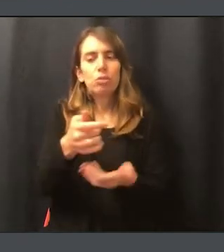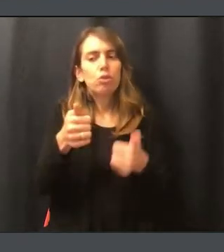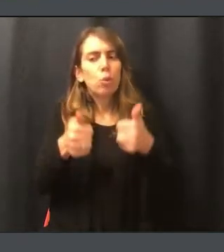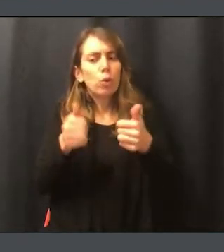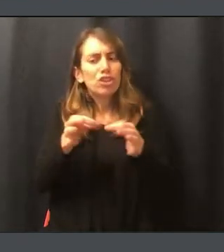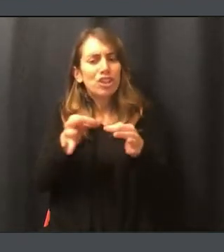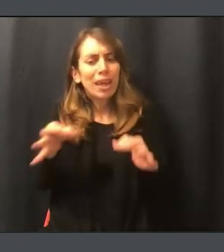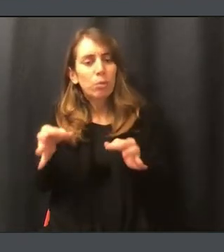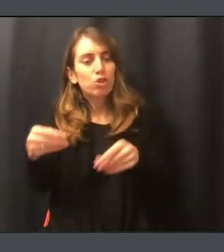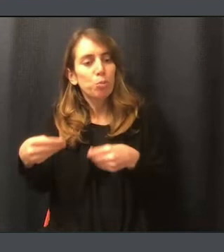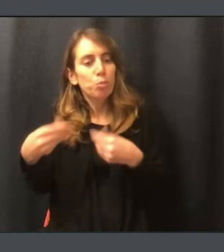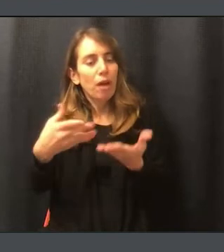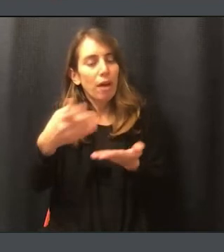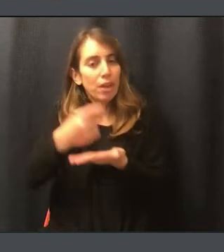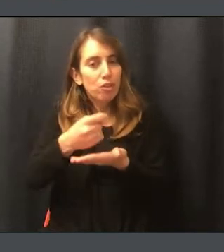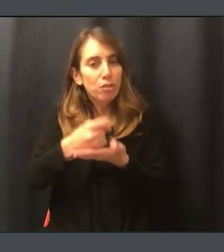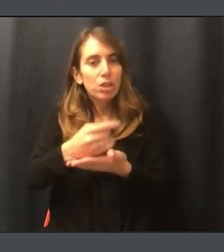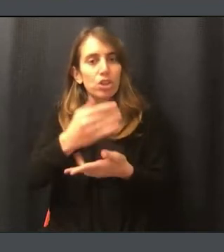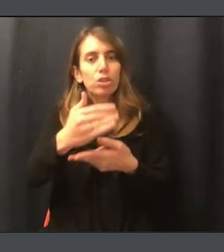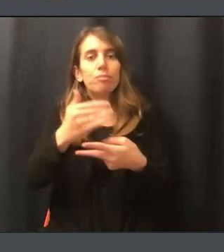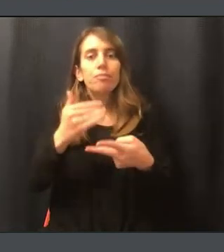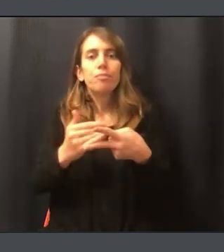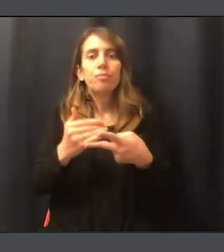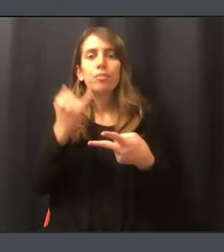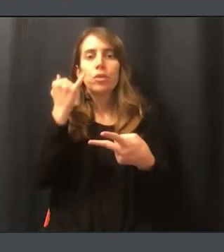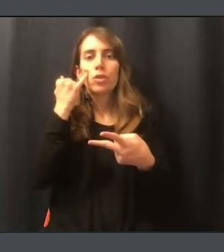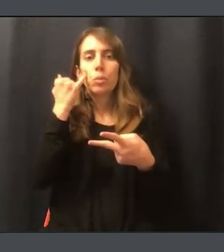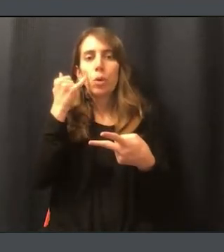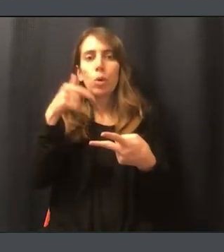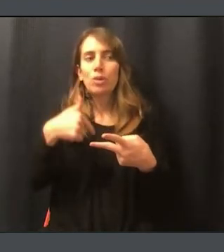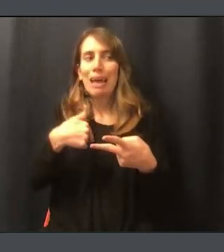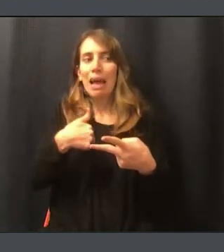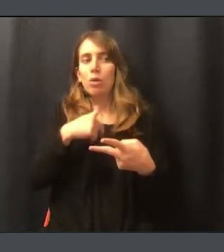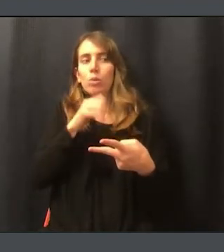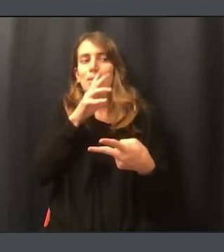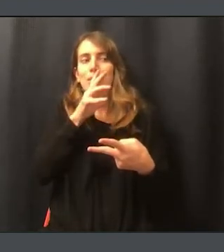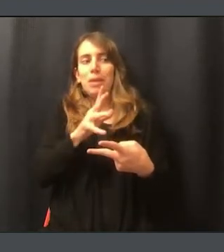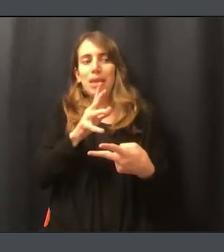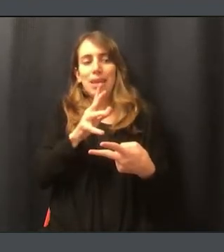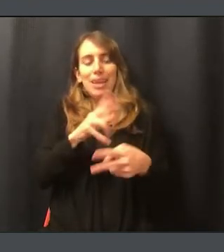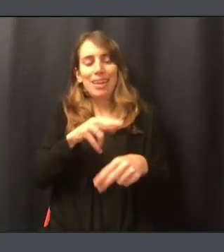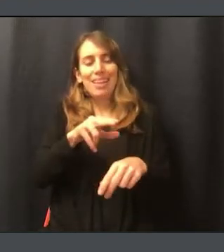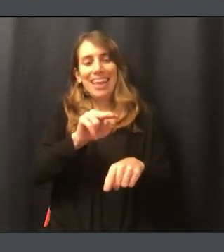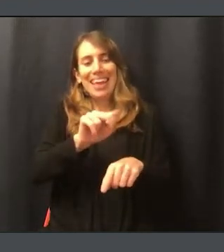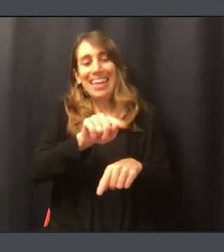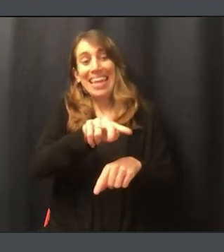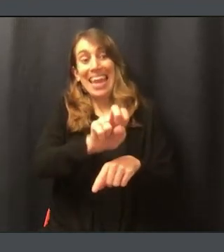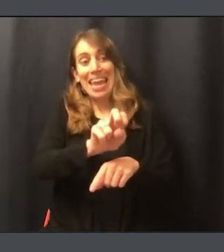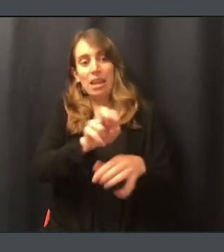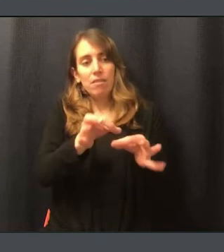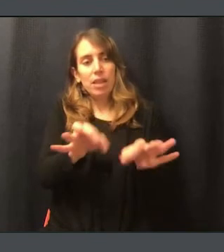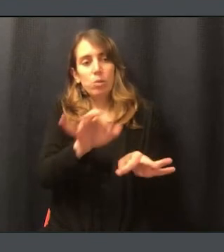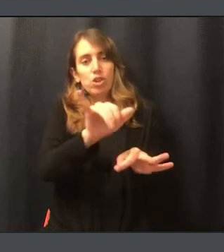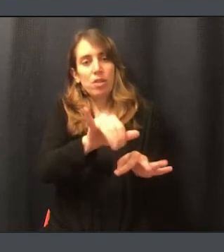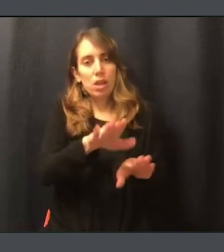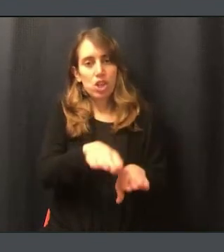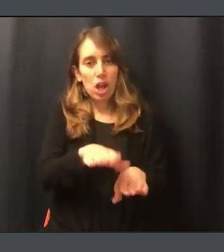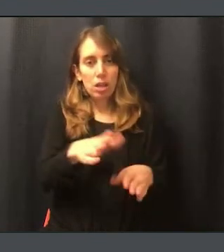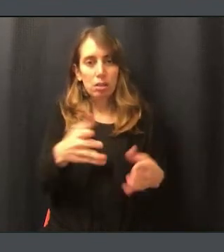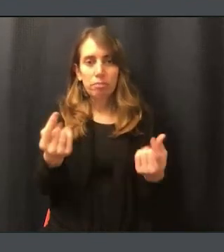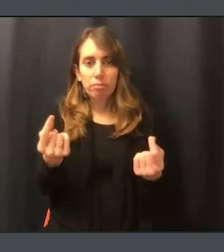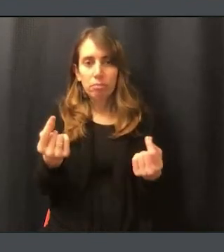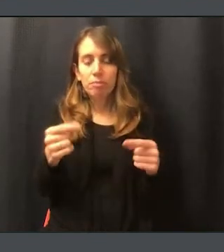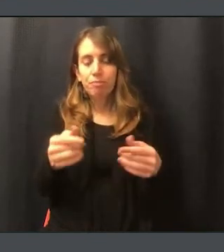in? Another one is, what if you don't speak your native language? I won't click on this because we don't have time, but ASHA has